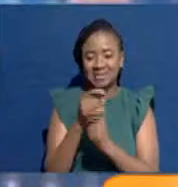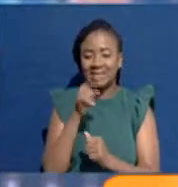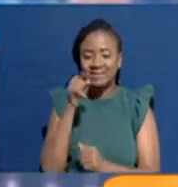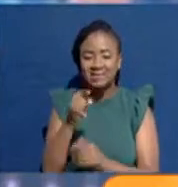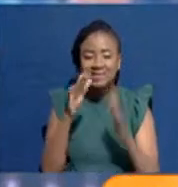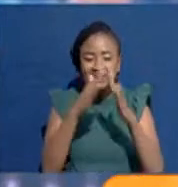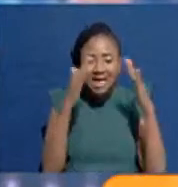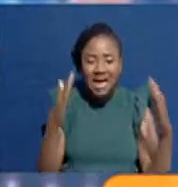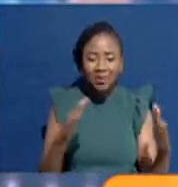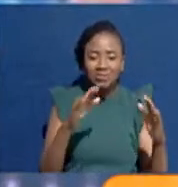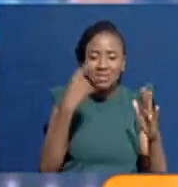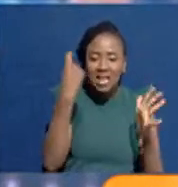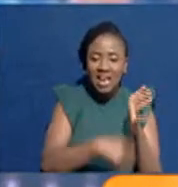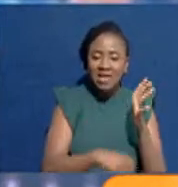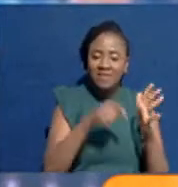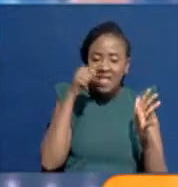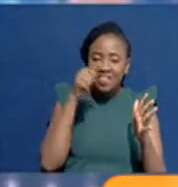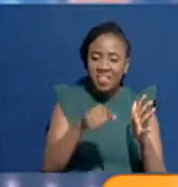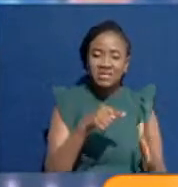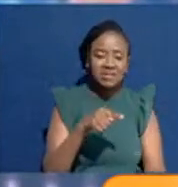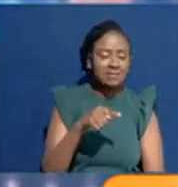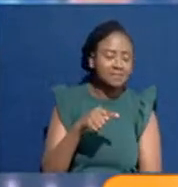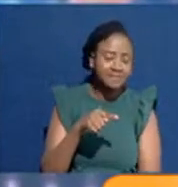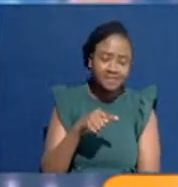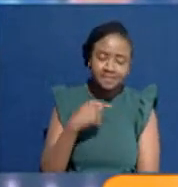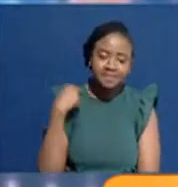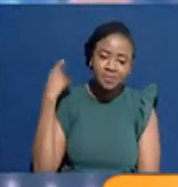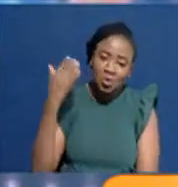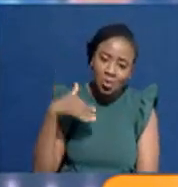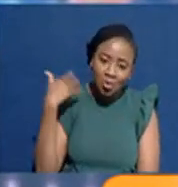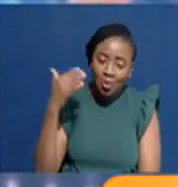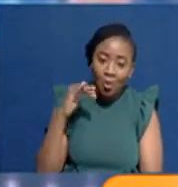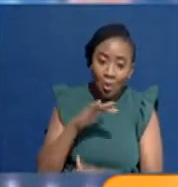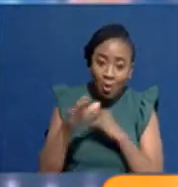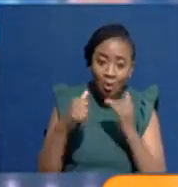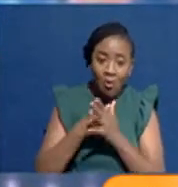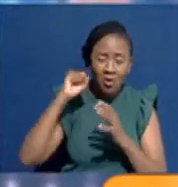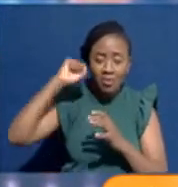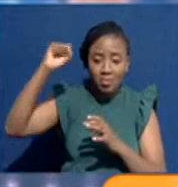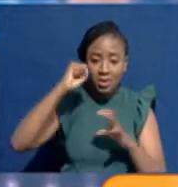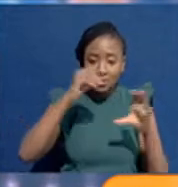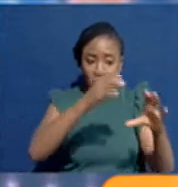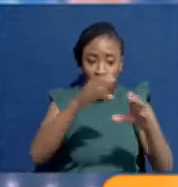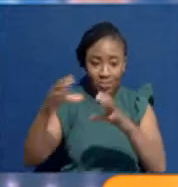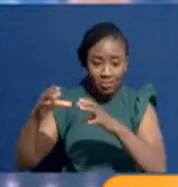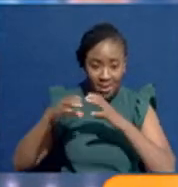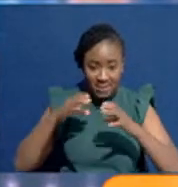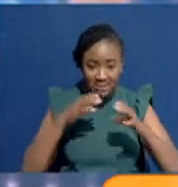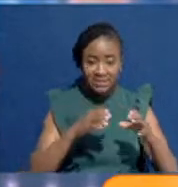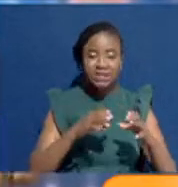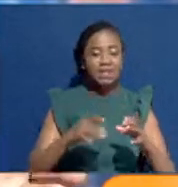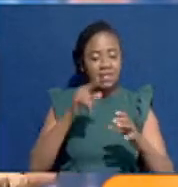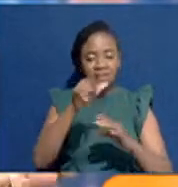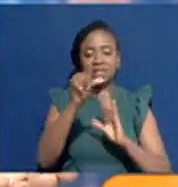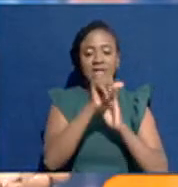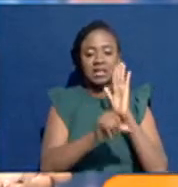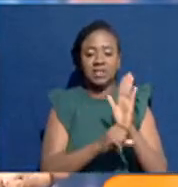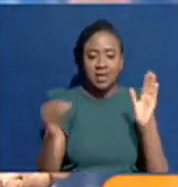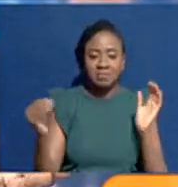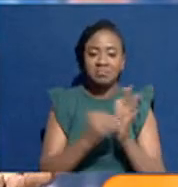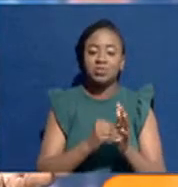about was every political party's agenda in the last general elections campaigns. The Azimio